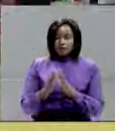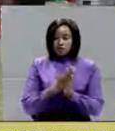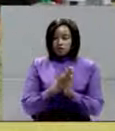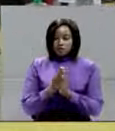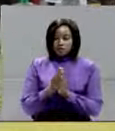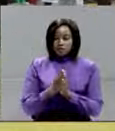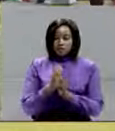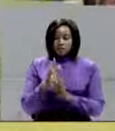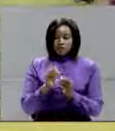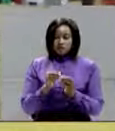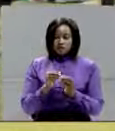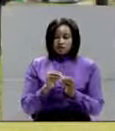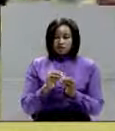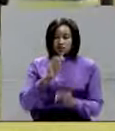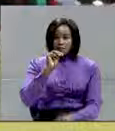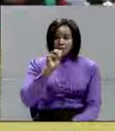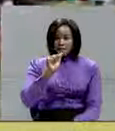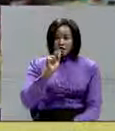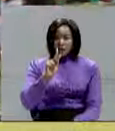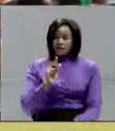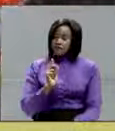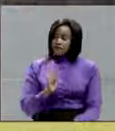UBC, Makerere.